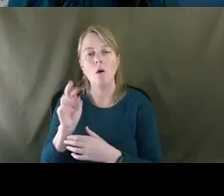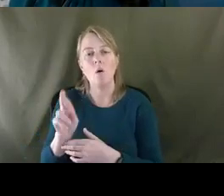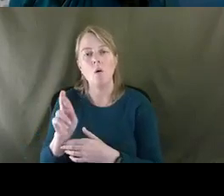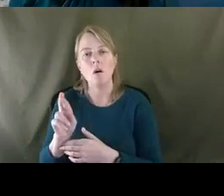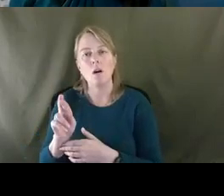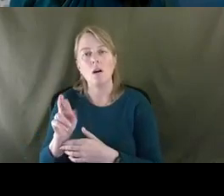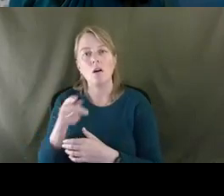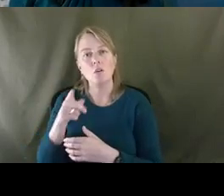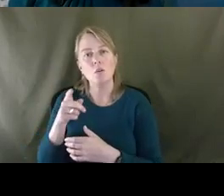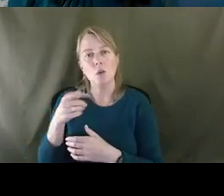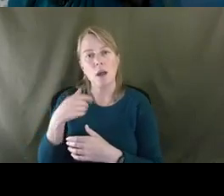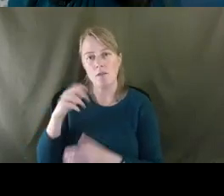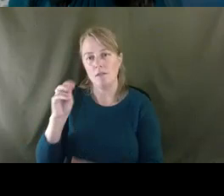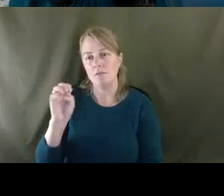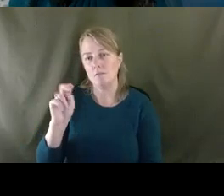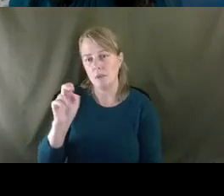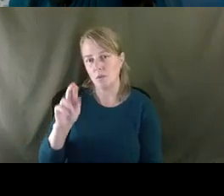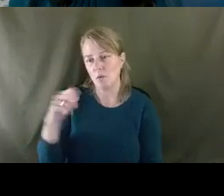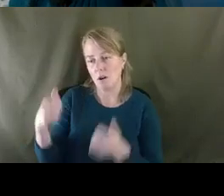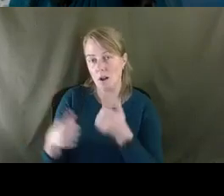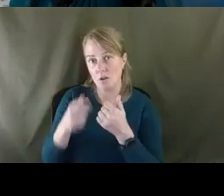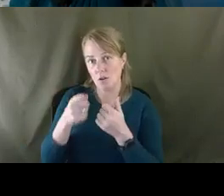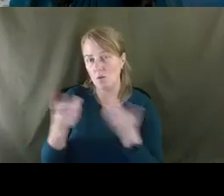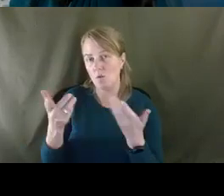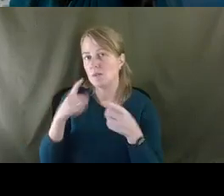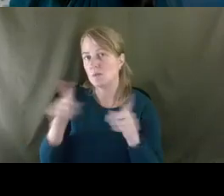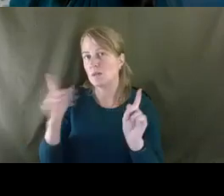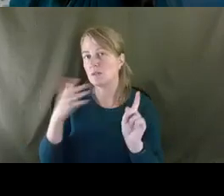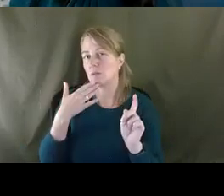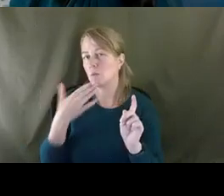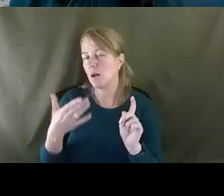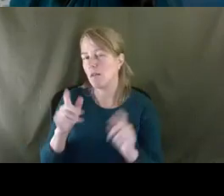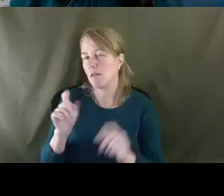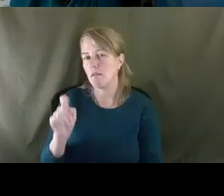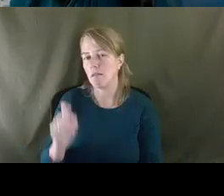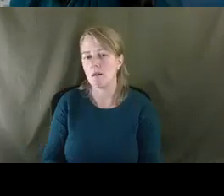mentor, what have you done together? What's really worked well for you? Let's